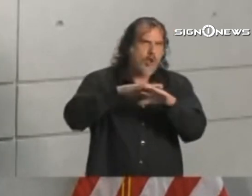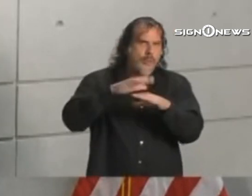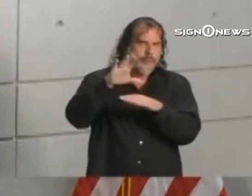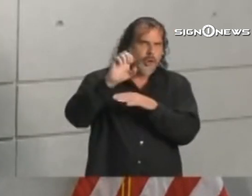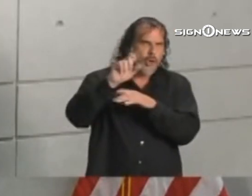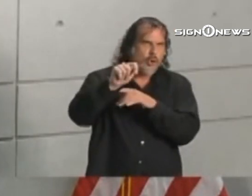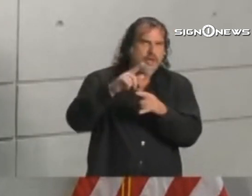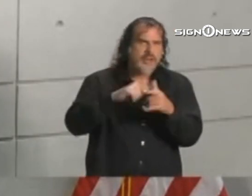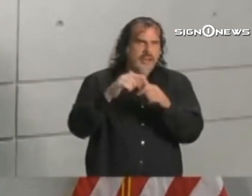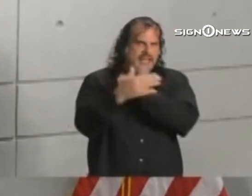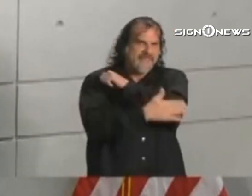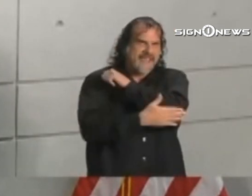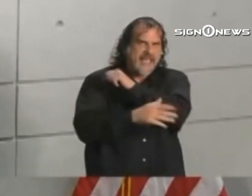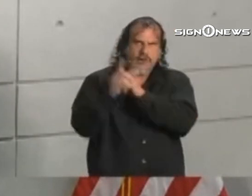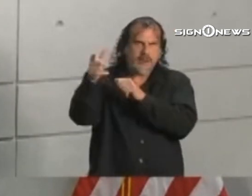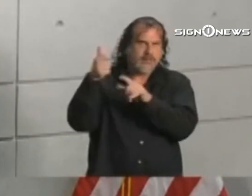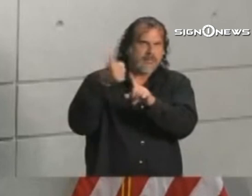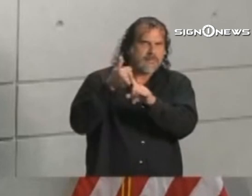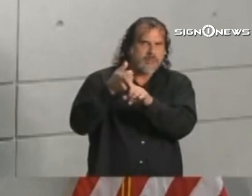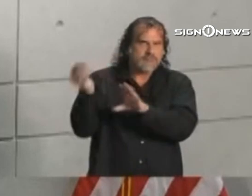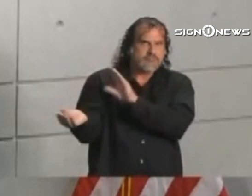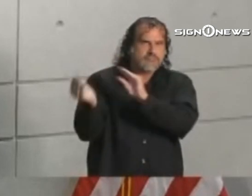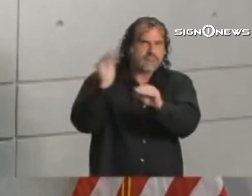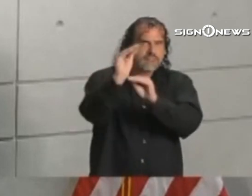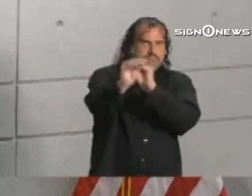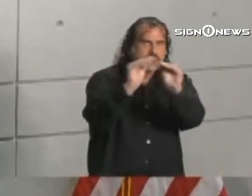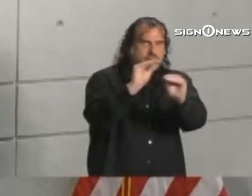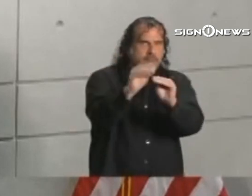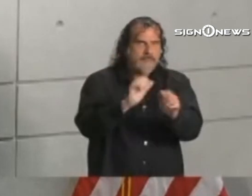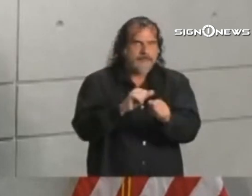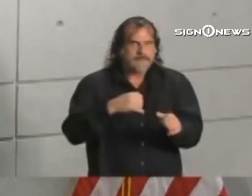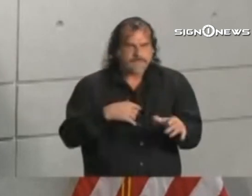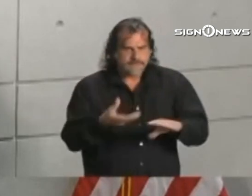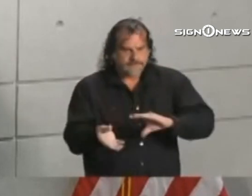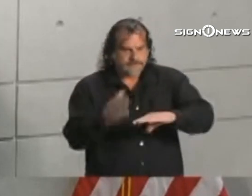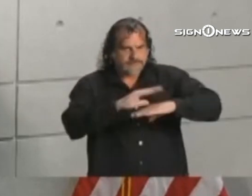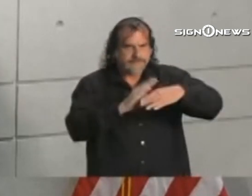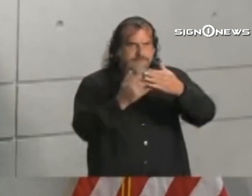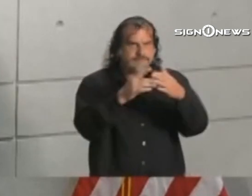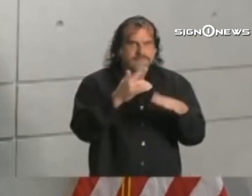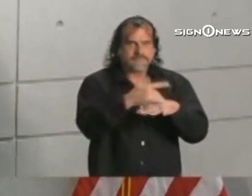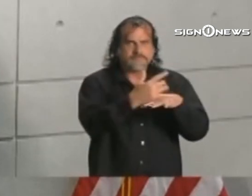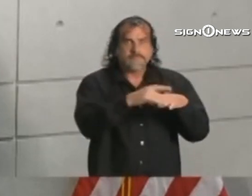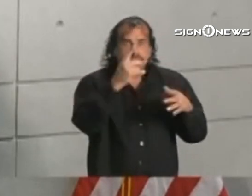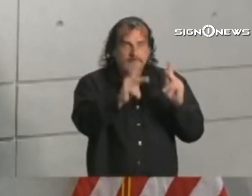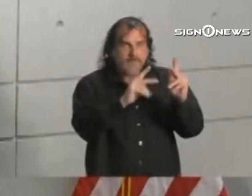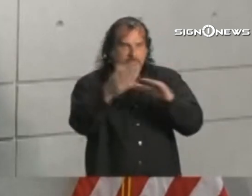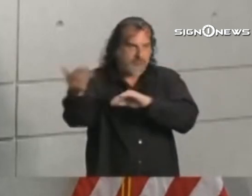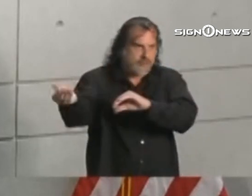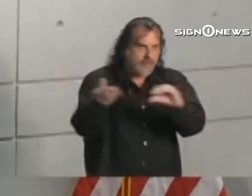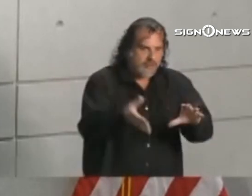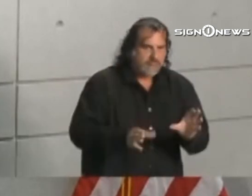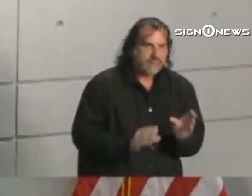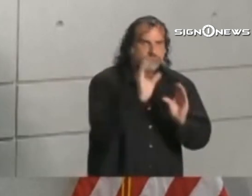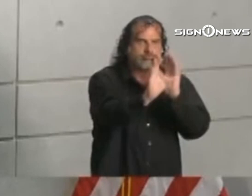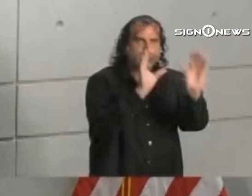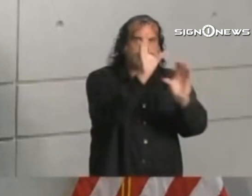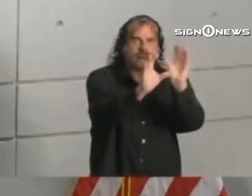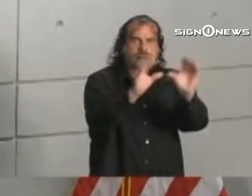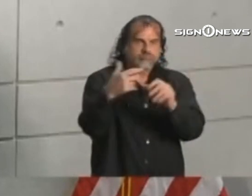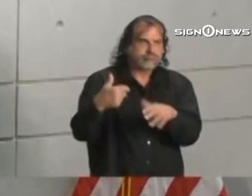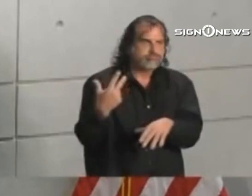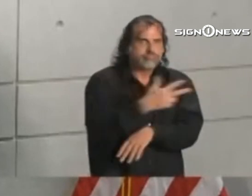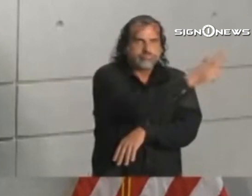county level. Then the county emergency managers, they will make sand and sandbags available for constituents to come and get those.